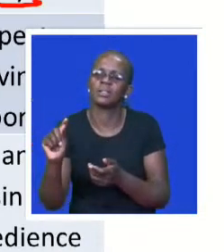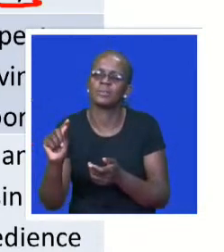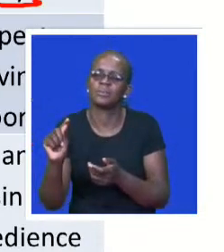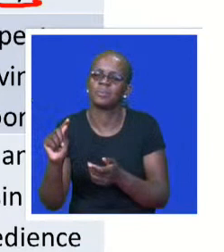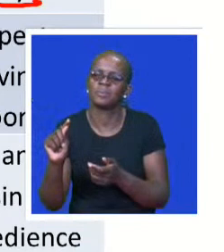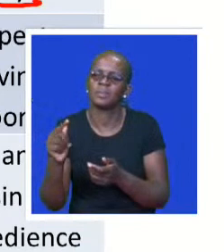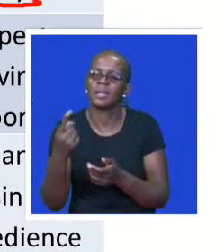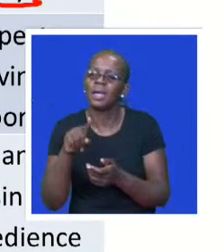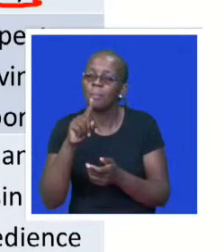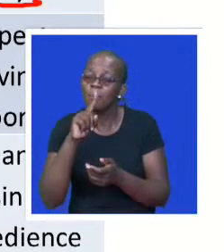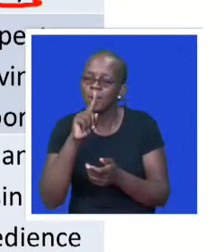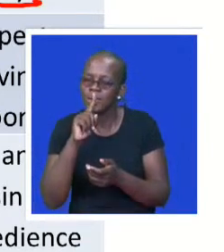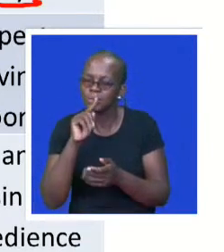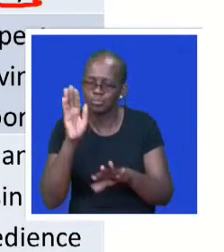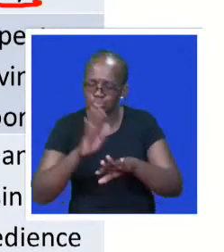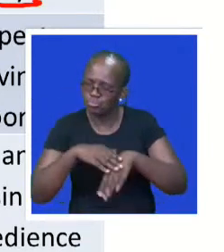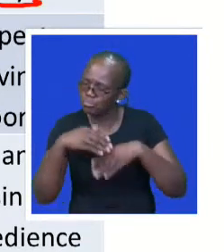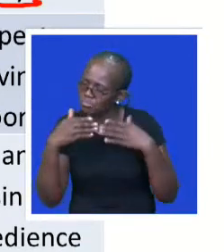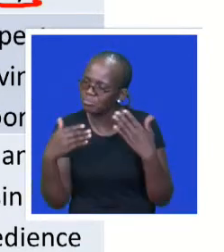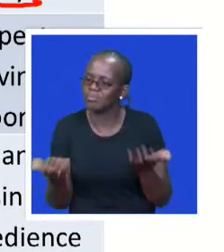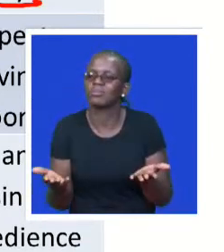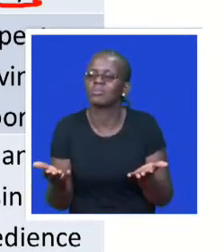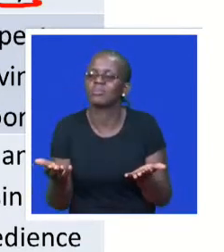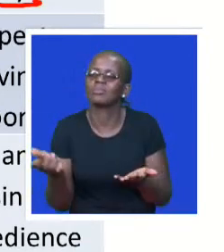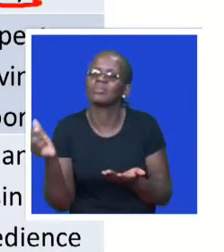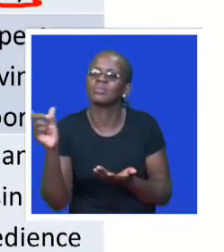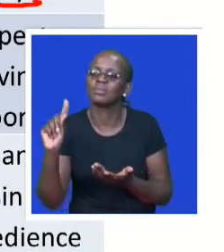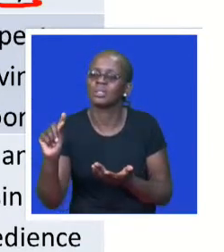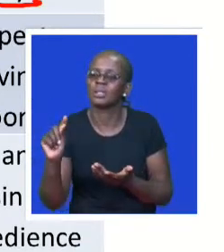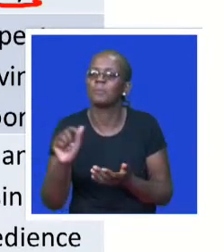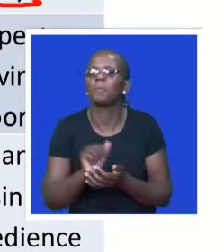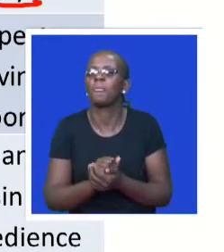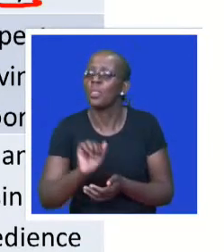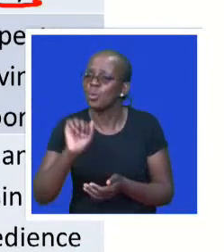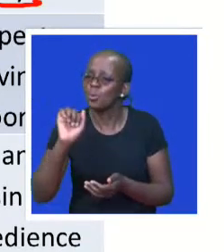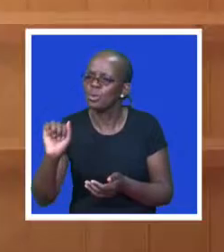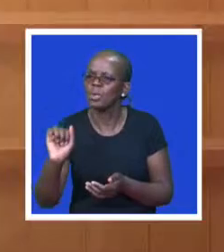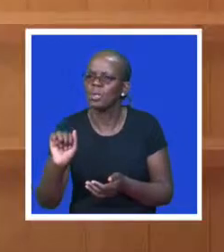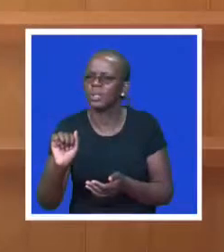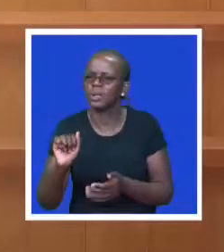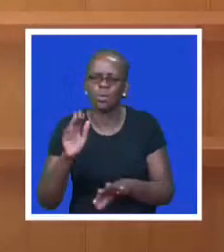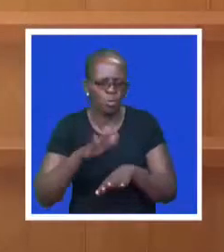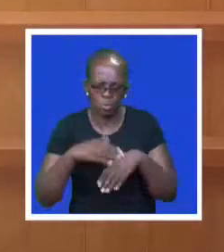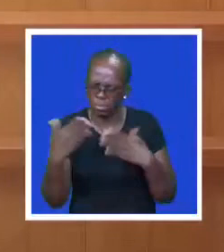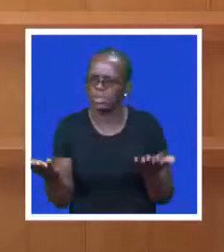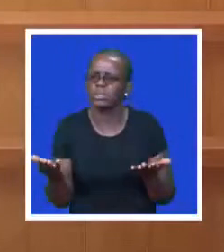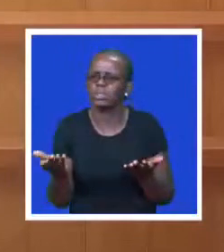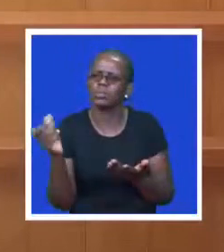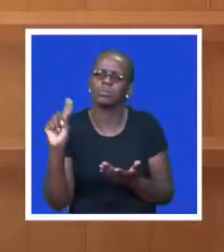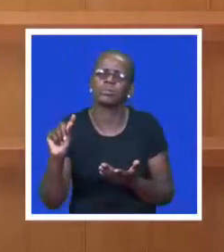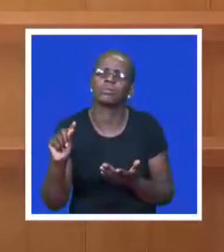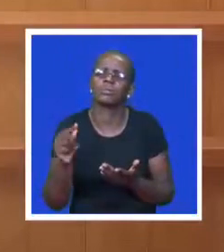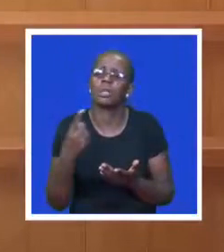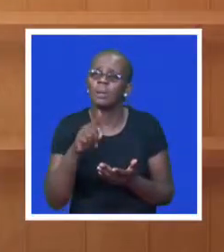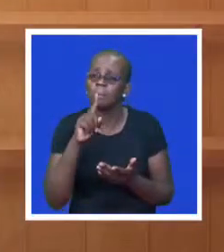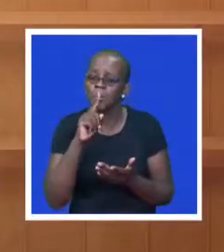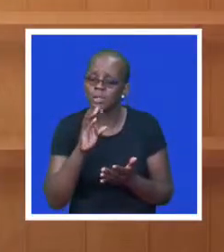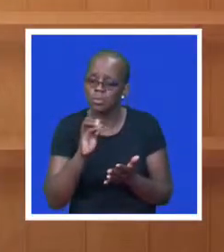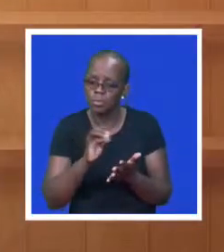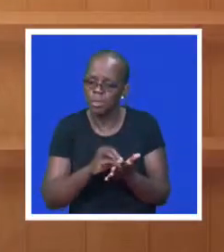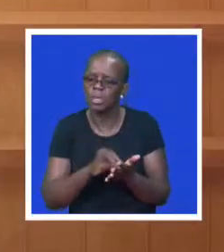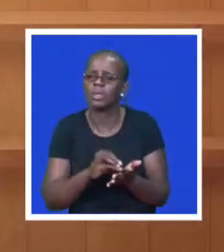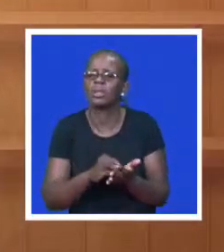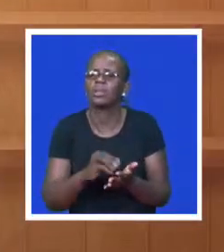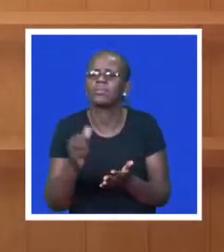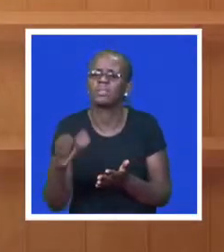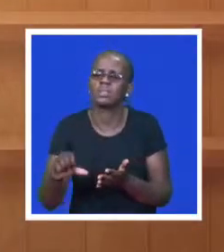done. So by not doing something, dear Lena, you sometimes commit sin without doing anything. So what are the examples of these